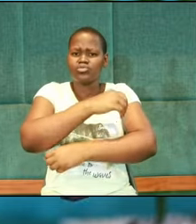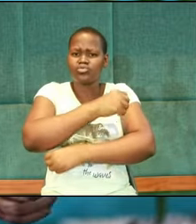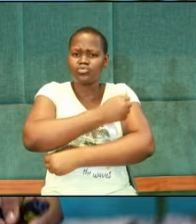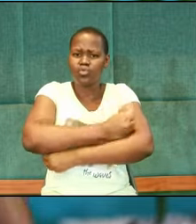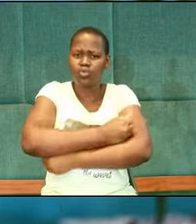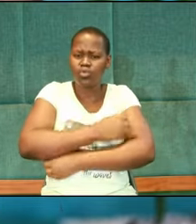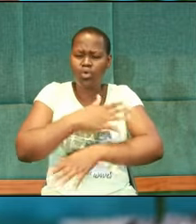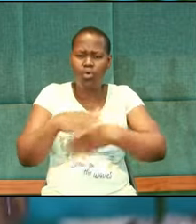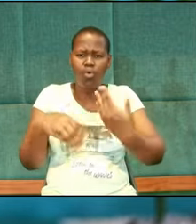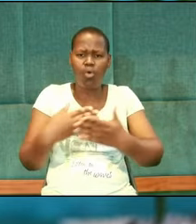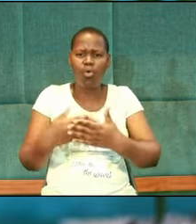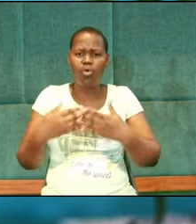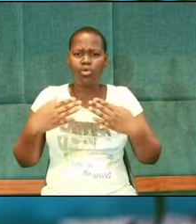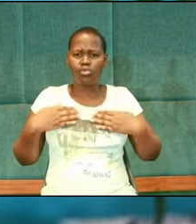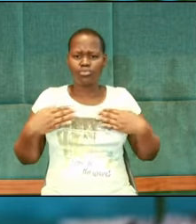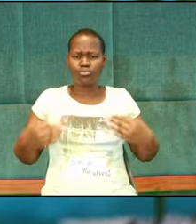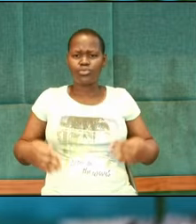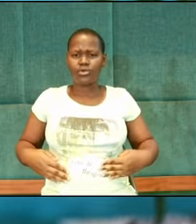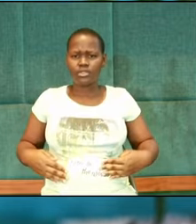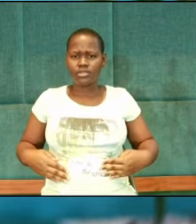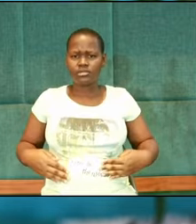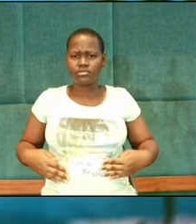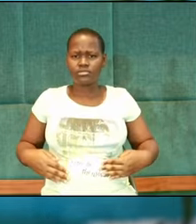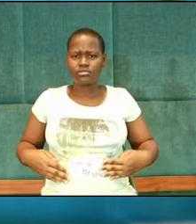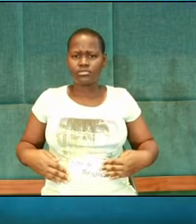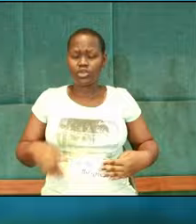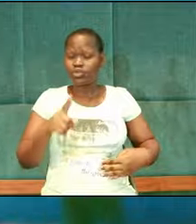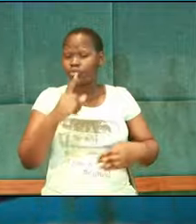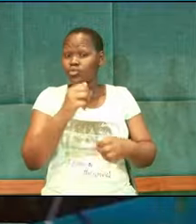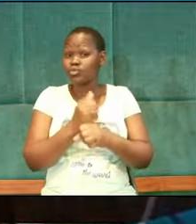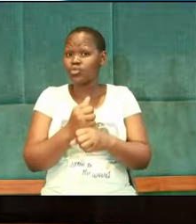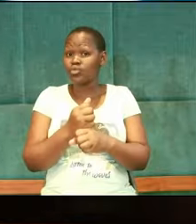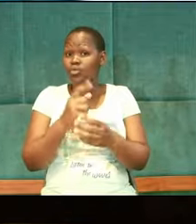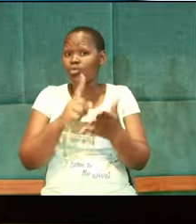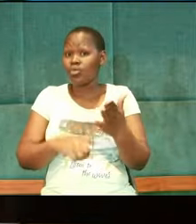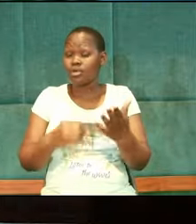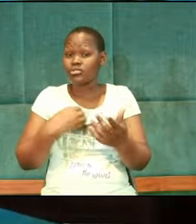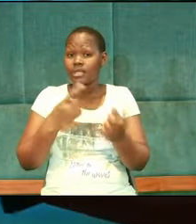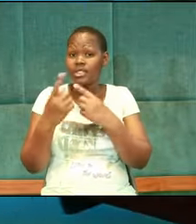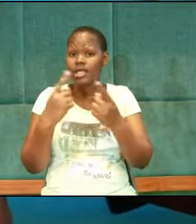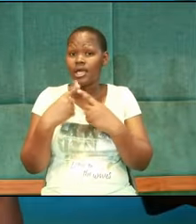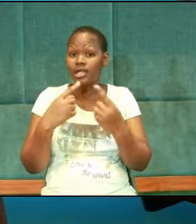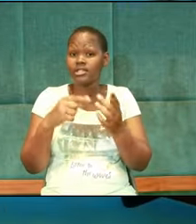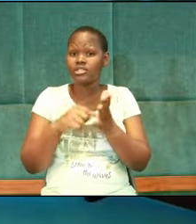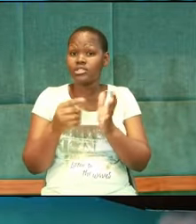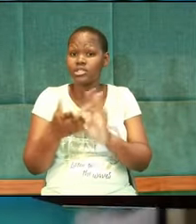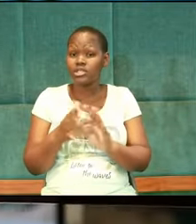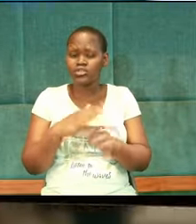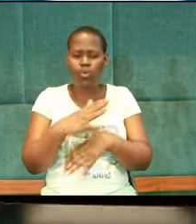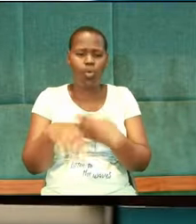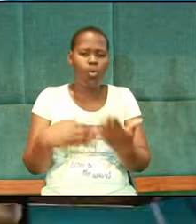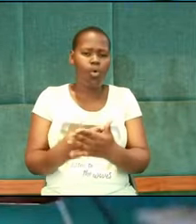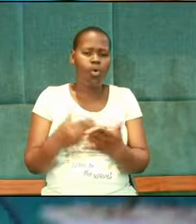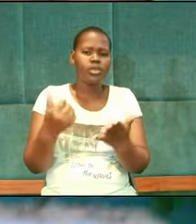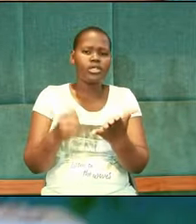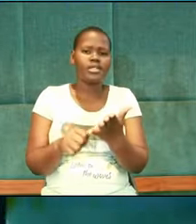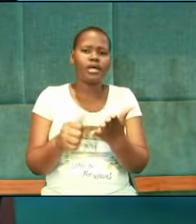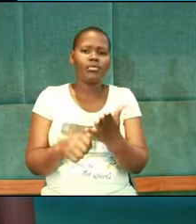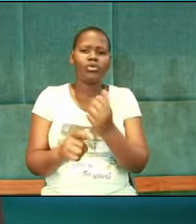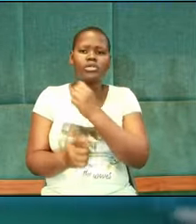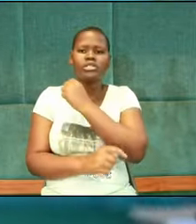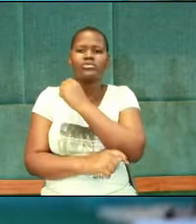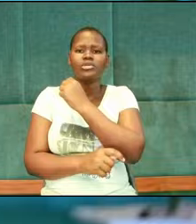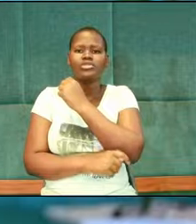whole body is so sweet. And do you know what you are doing? I must tell Jesus all of my trials. I cannot have.